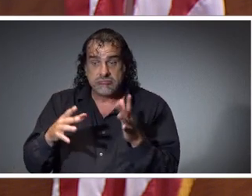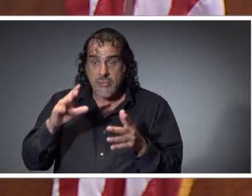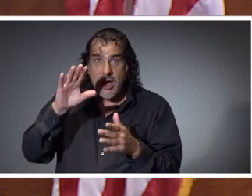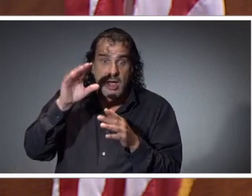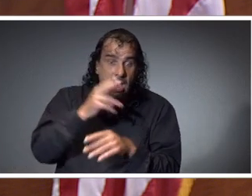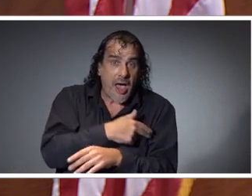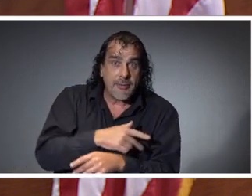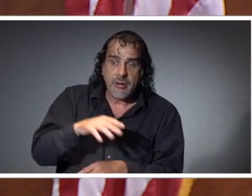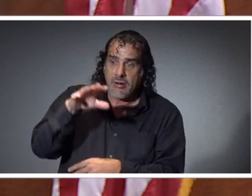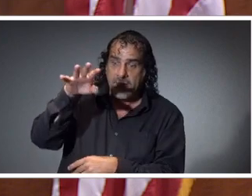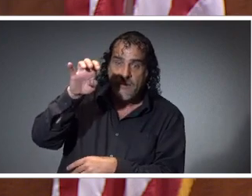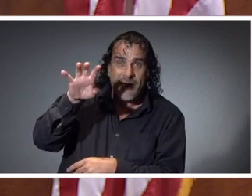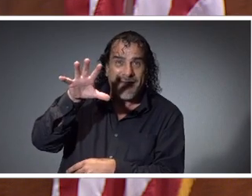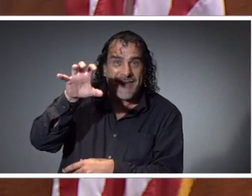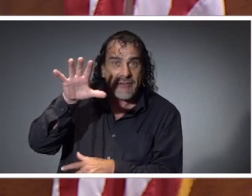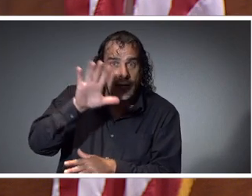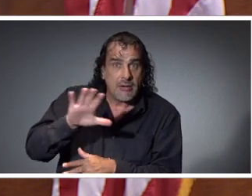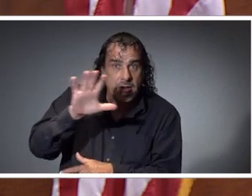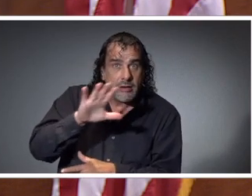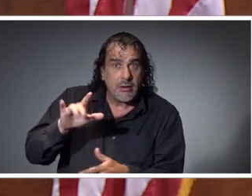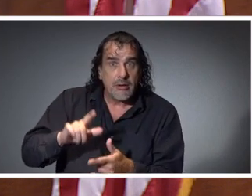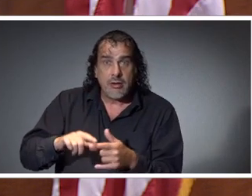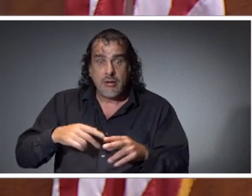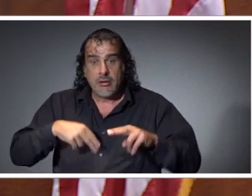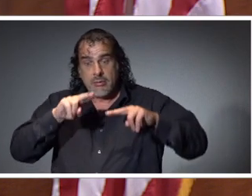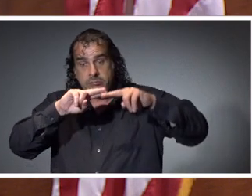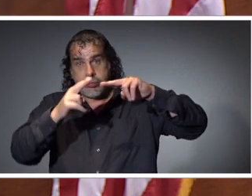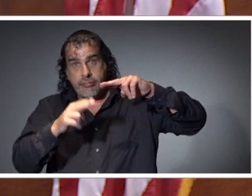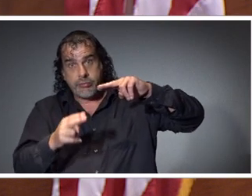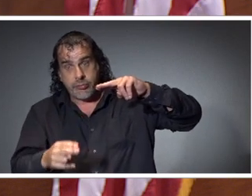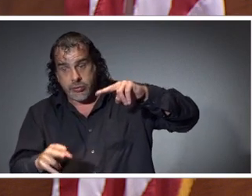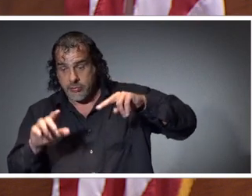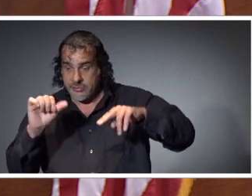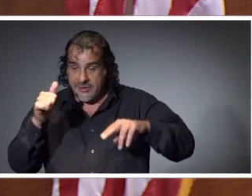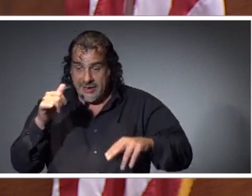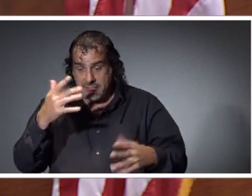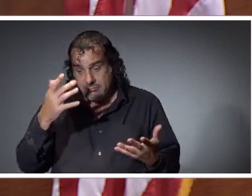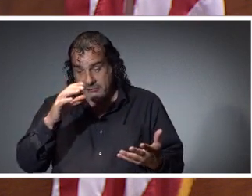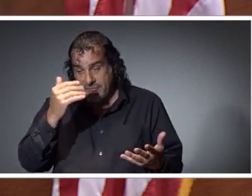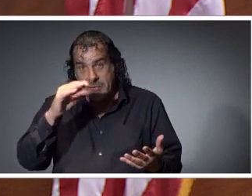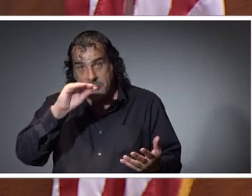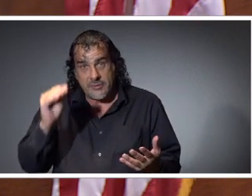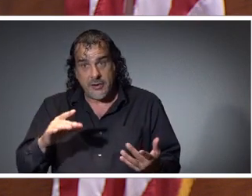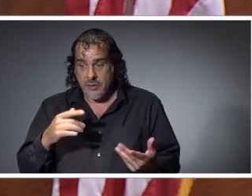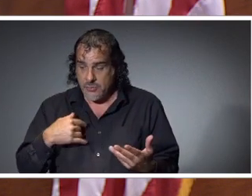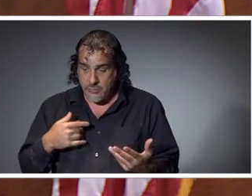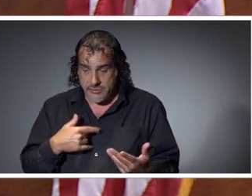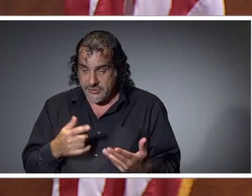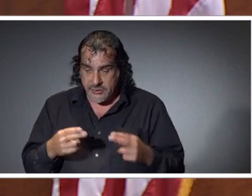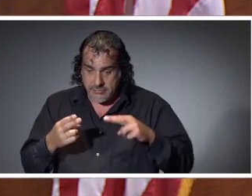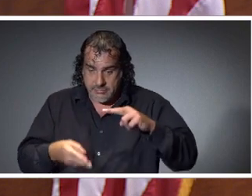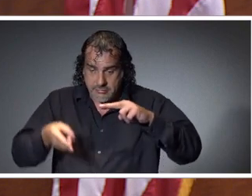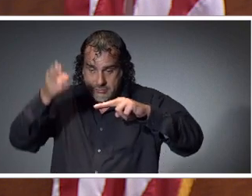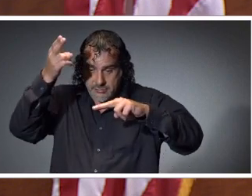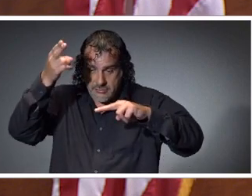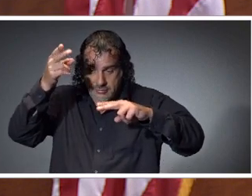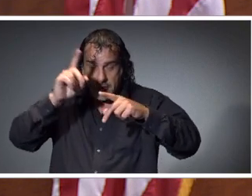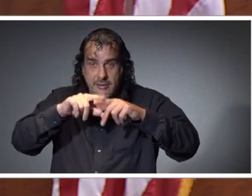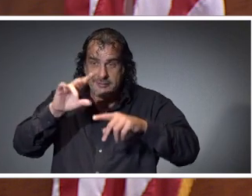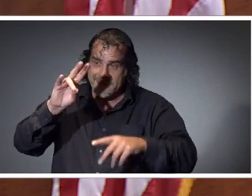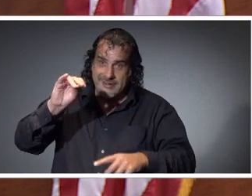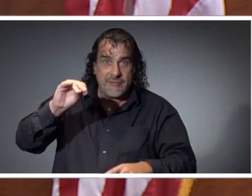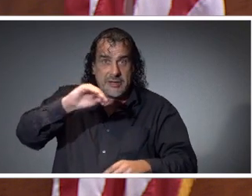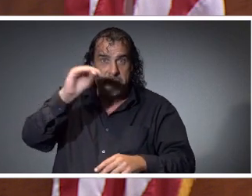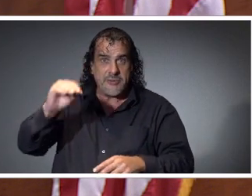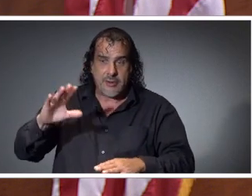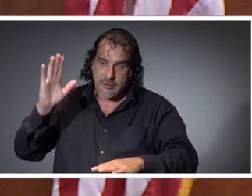500. So even though we're down about 10 to 15% on total hospitalizations, we're still up 70% or so from